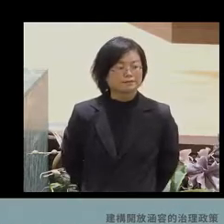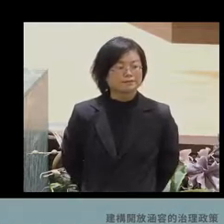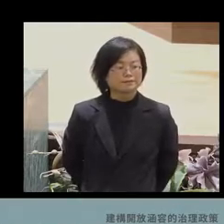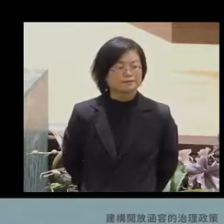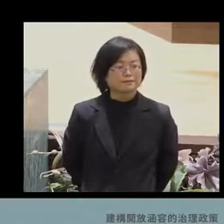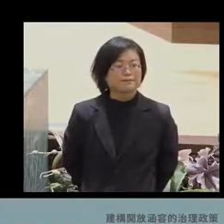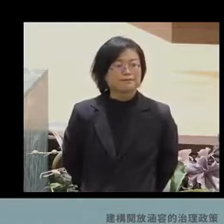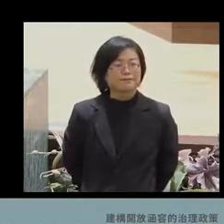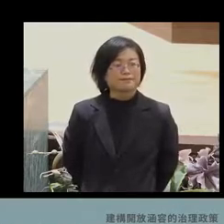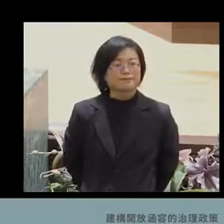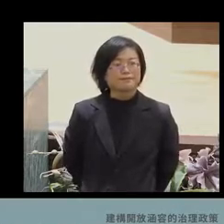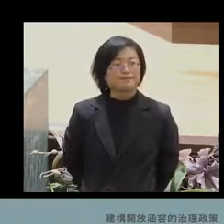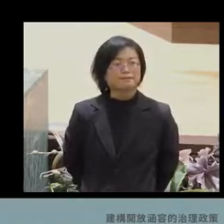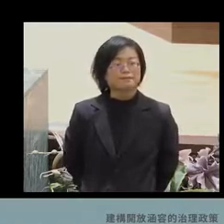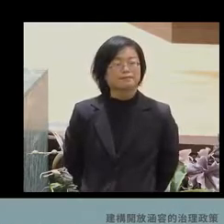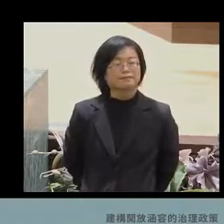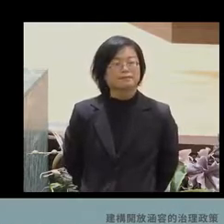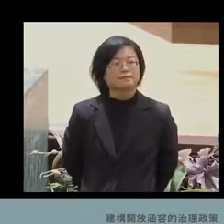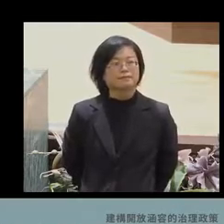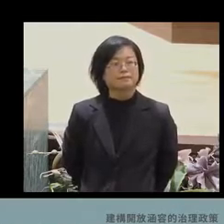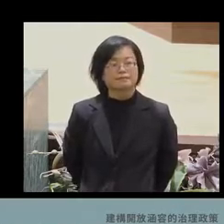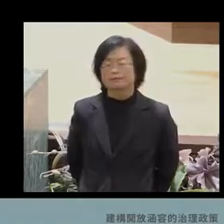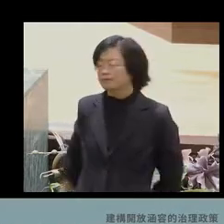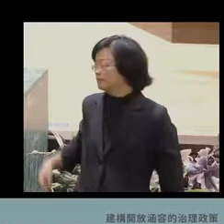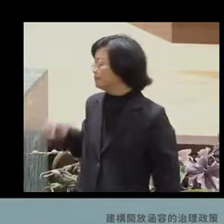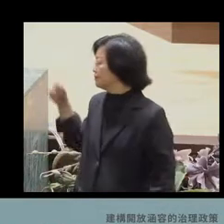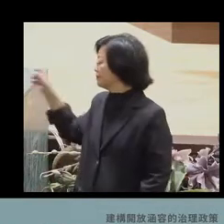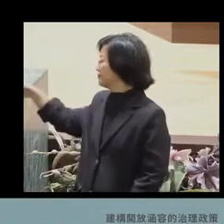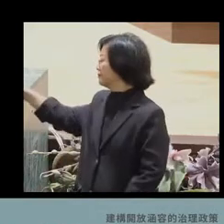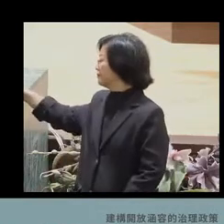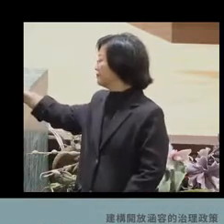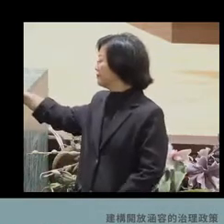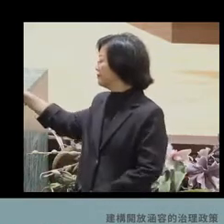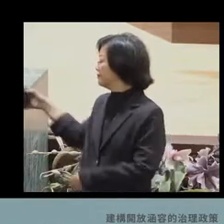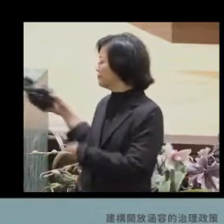Hi, can you hear me? Yeah, I can hear you. I can hear you.